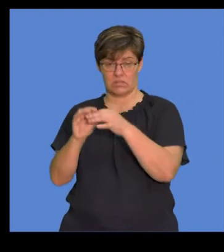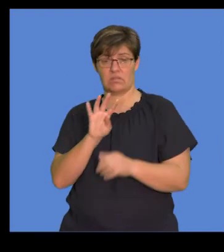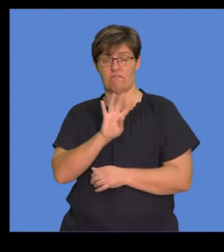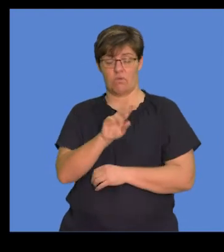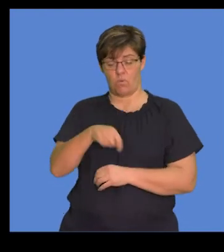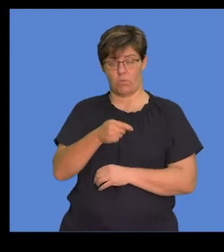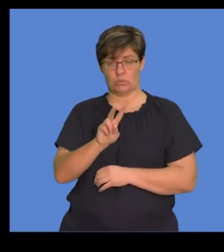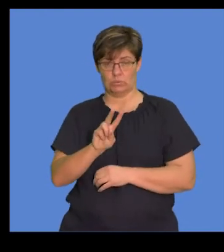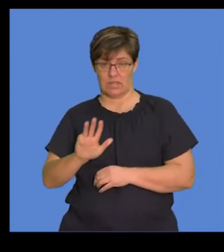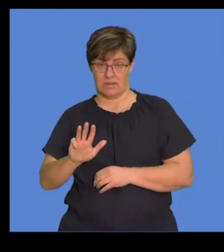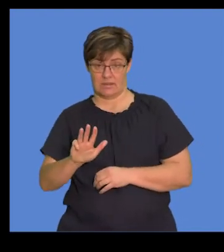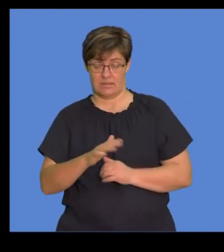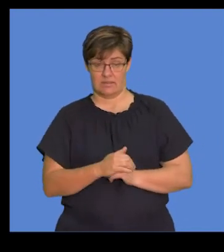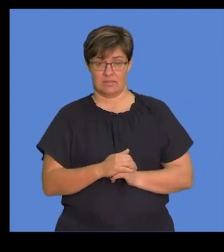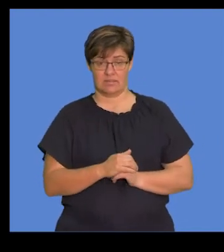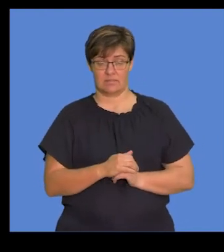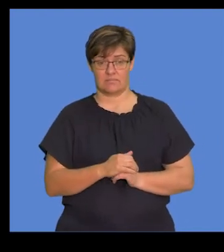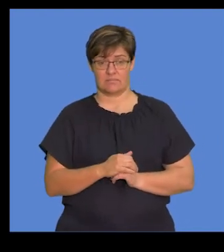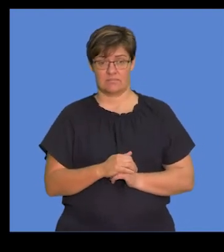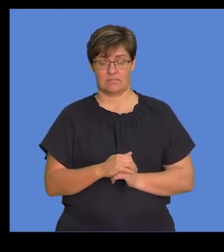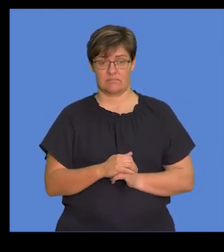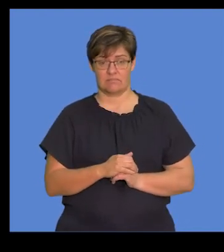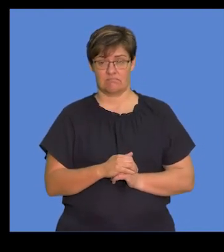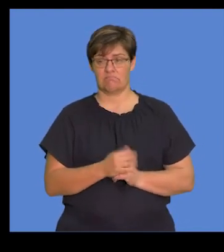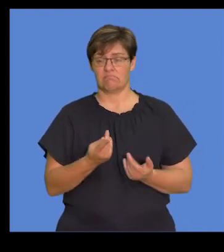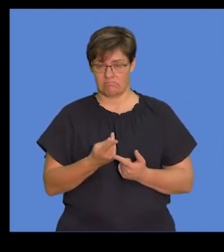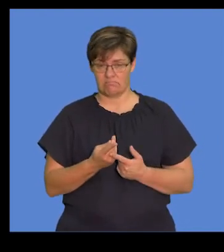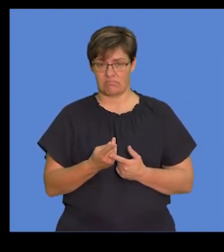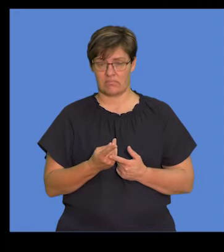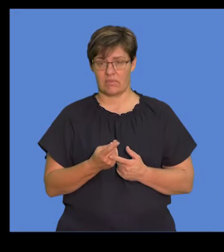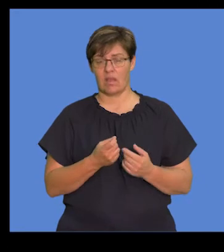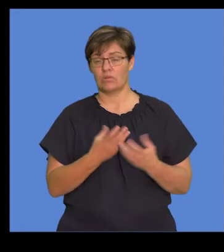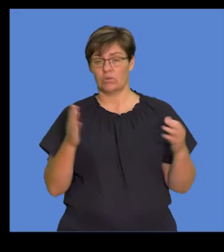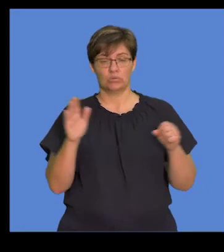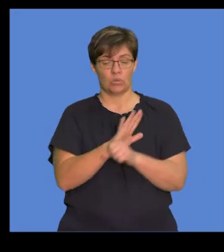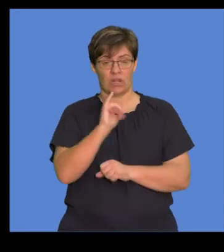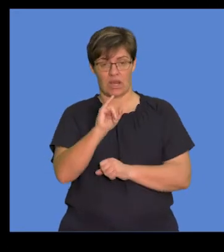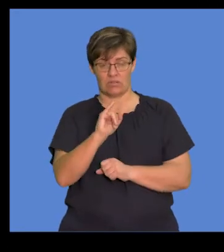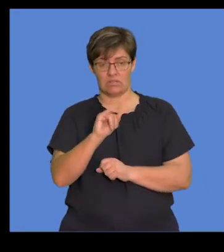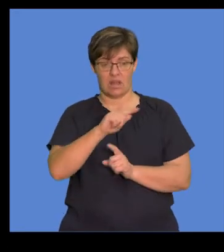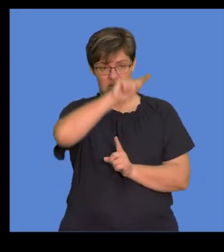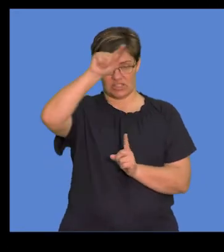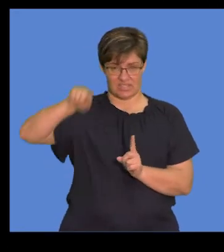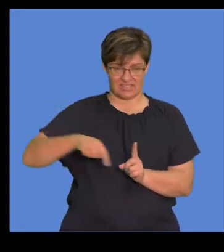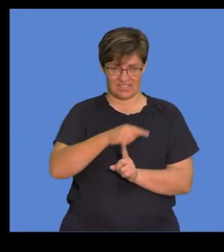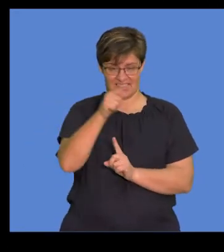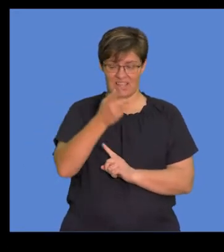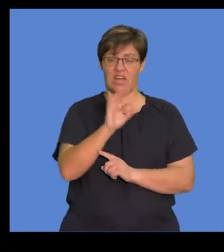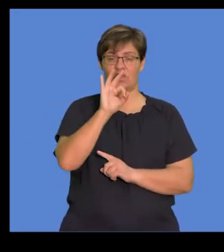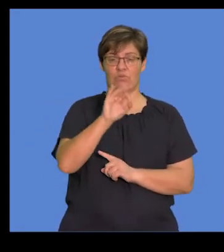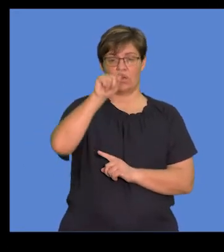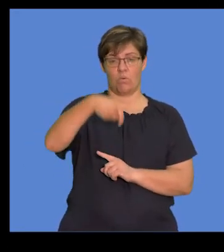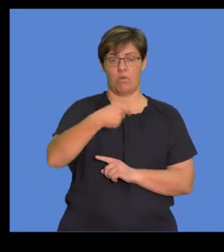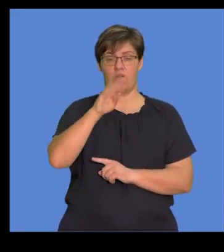combination, which is 4,29. Okay, it will give us the magnitude of the total current in this circuit, which